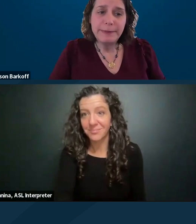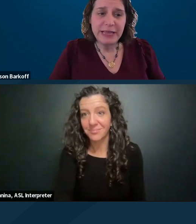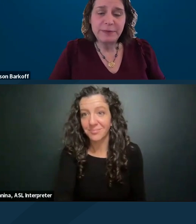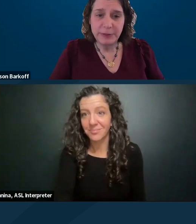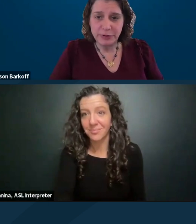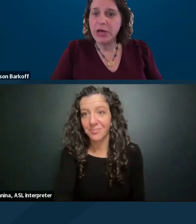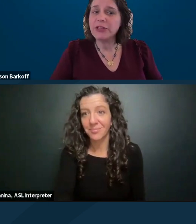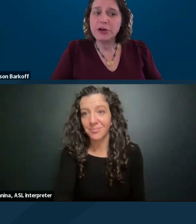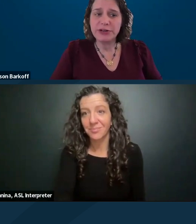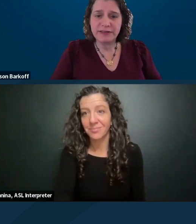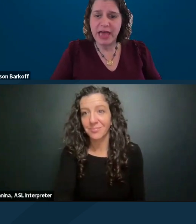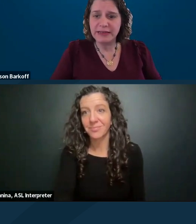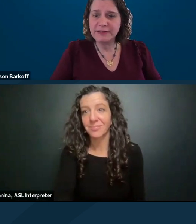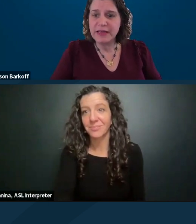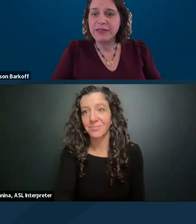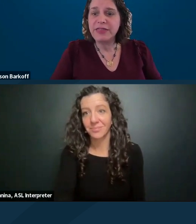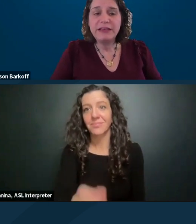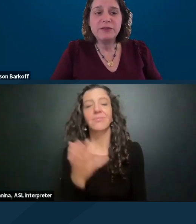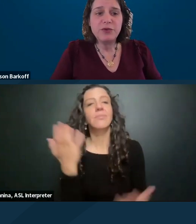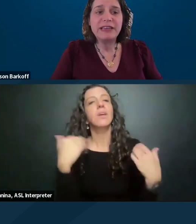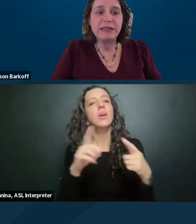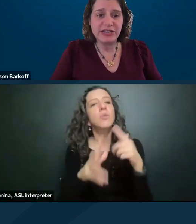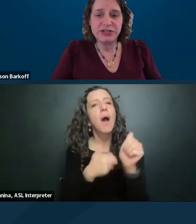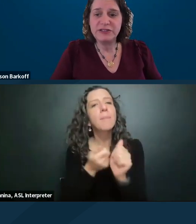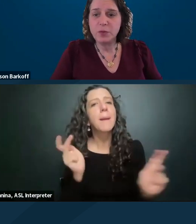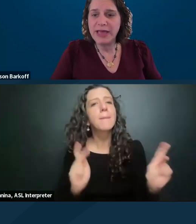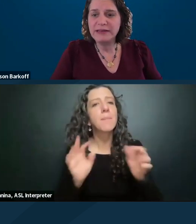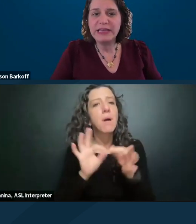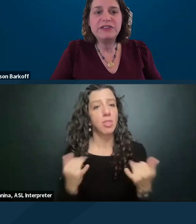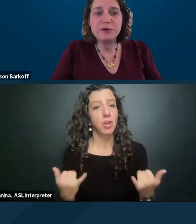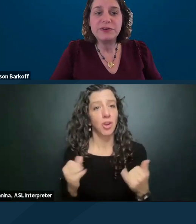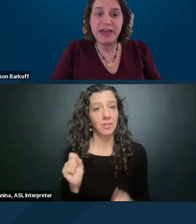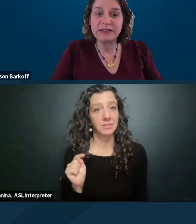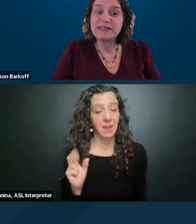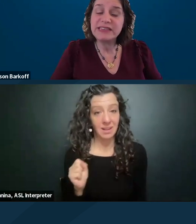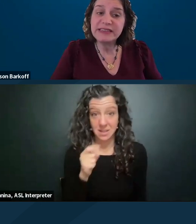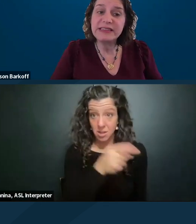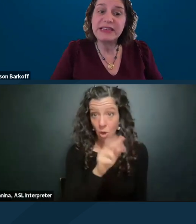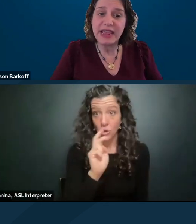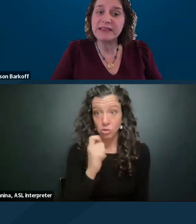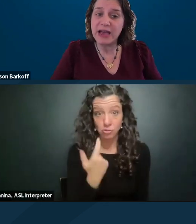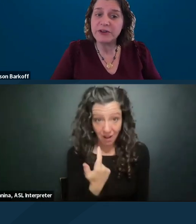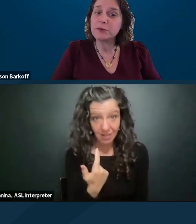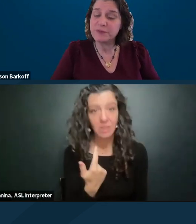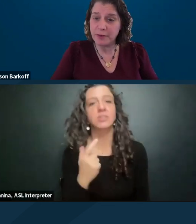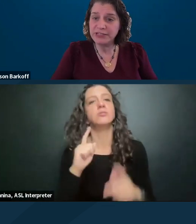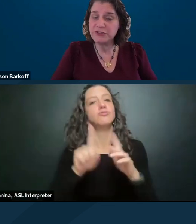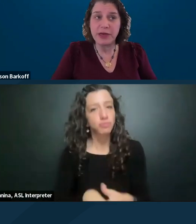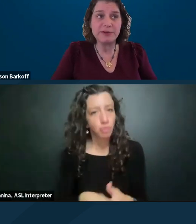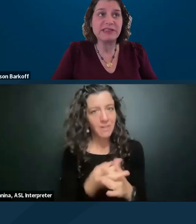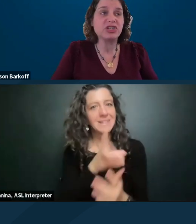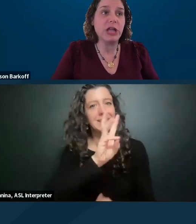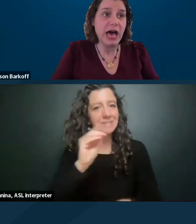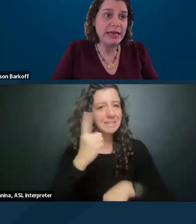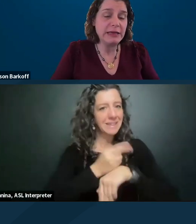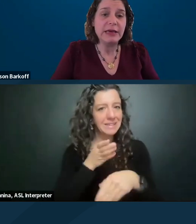So just to update people on the current status, these regulations went into effect 60 days after it was published. So